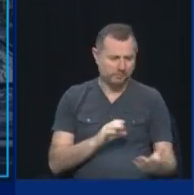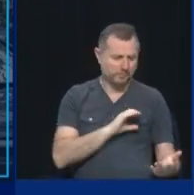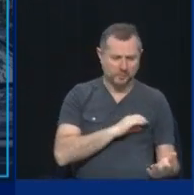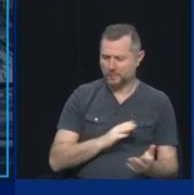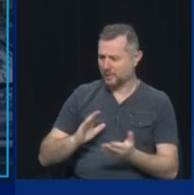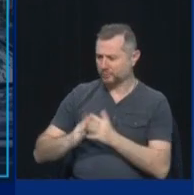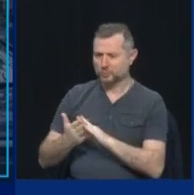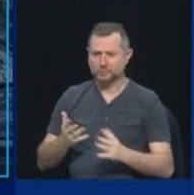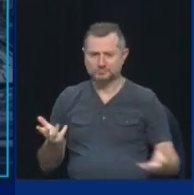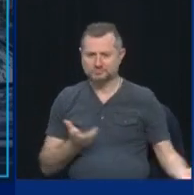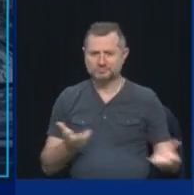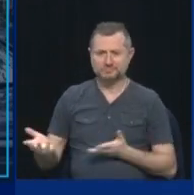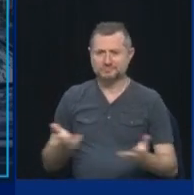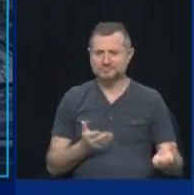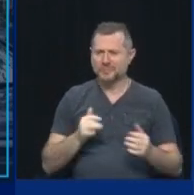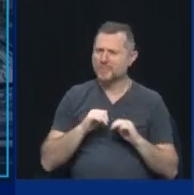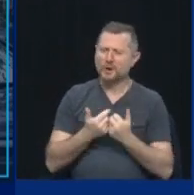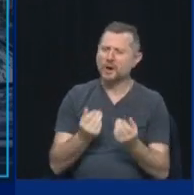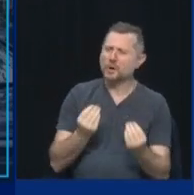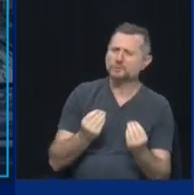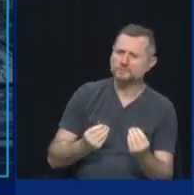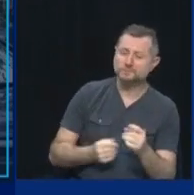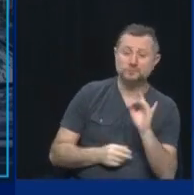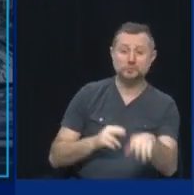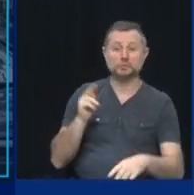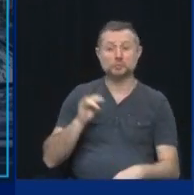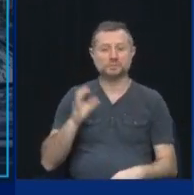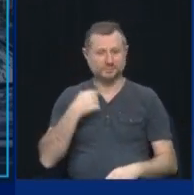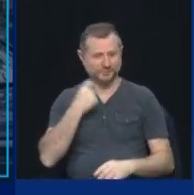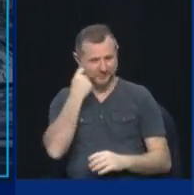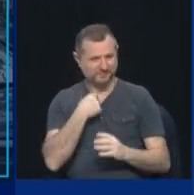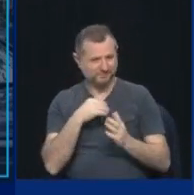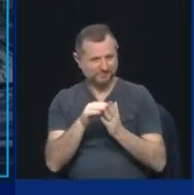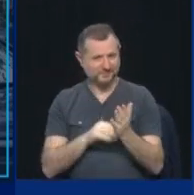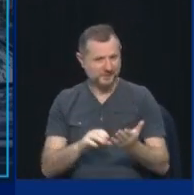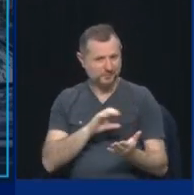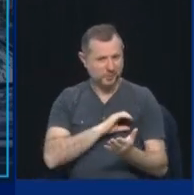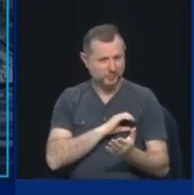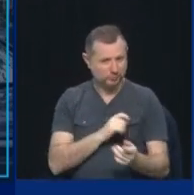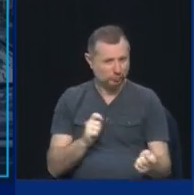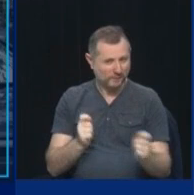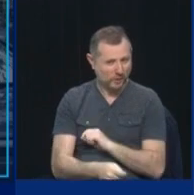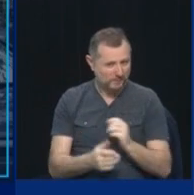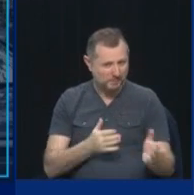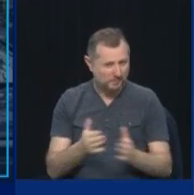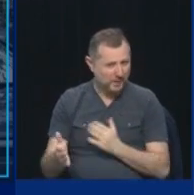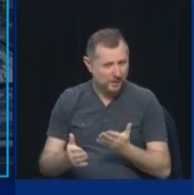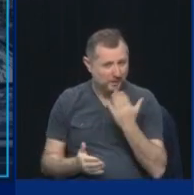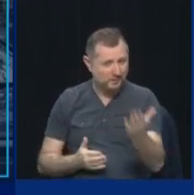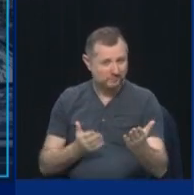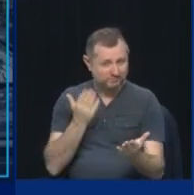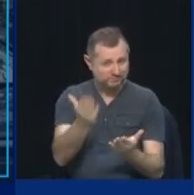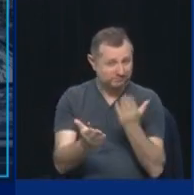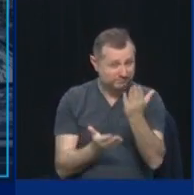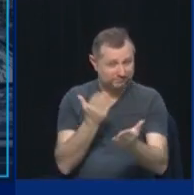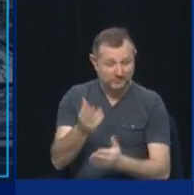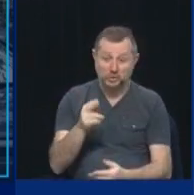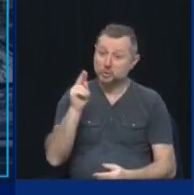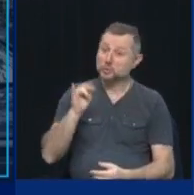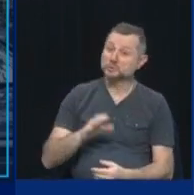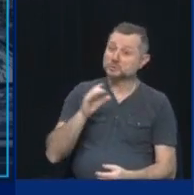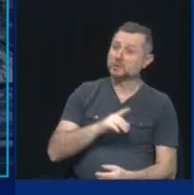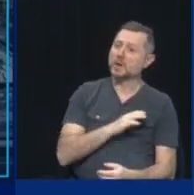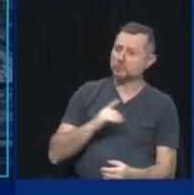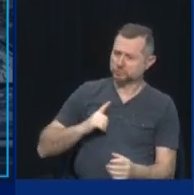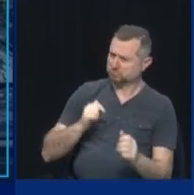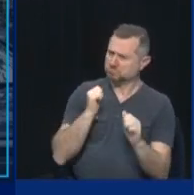it? New York City just did a police reform plan, just passed by the city council. It was nice, it was helpful,